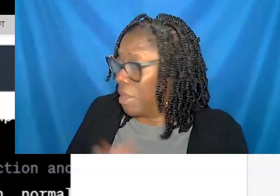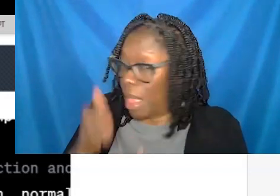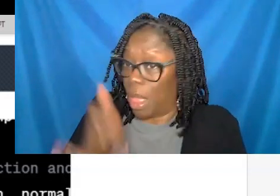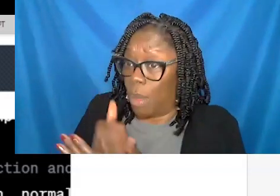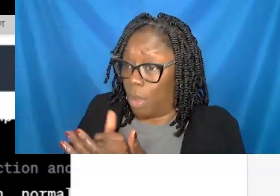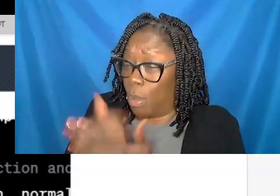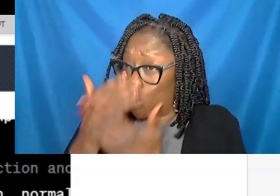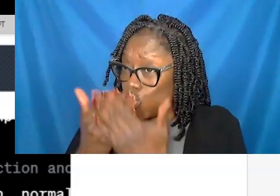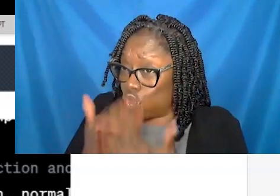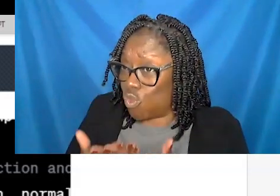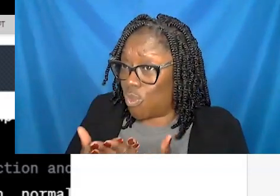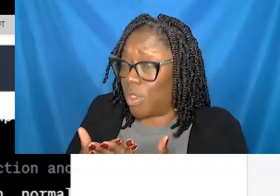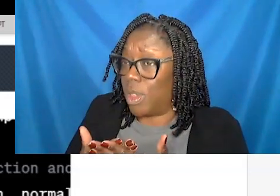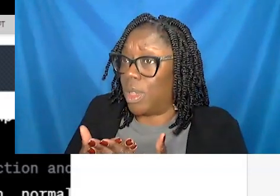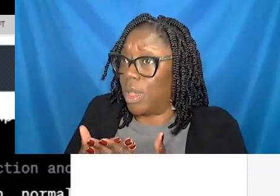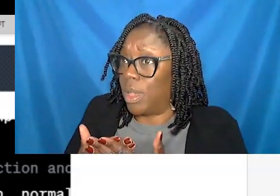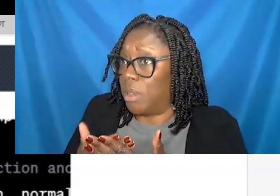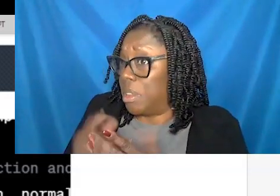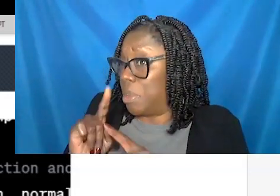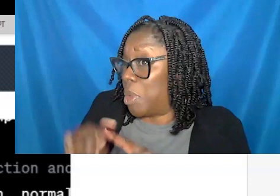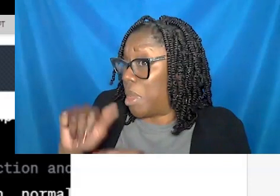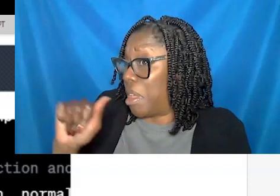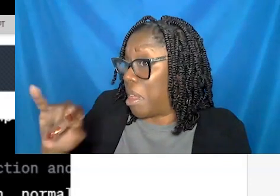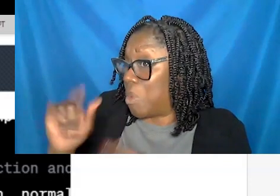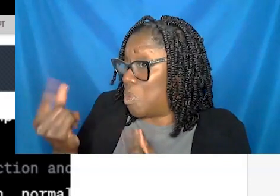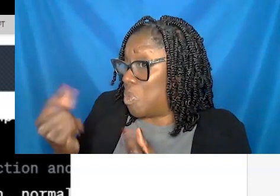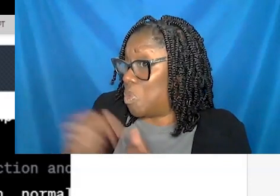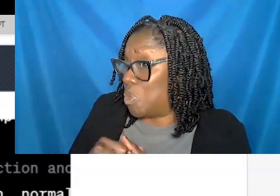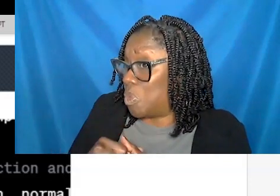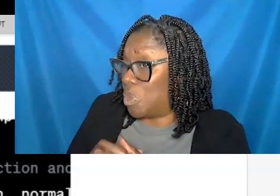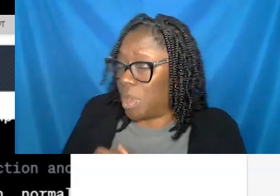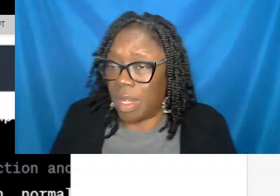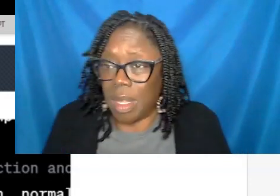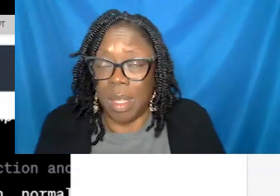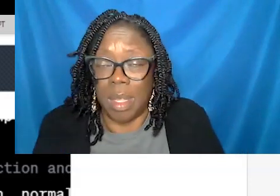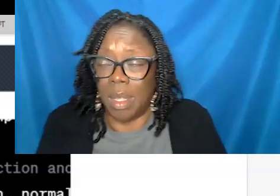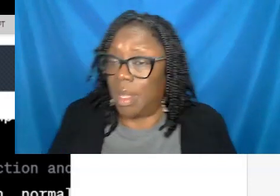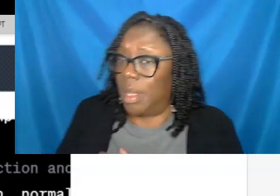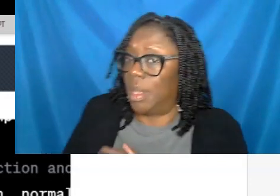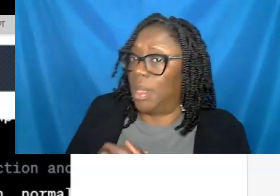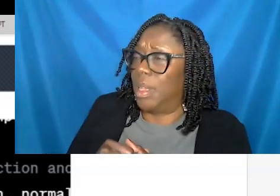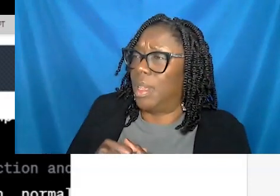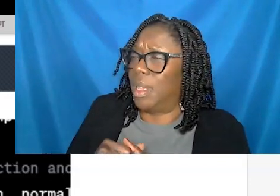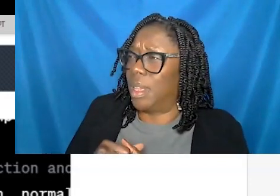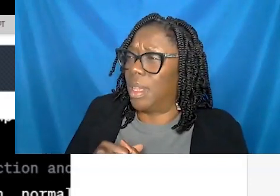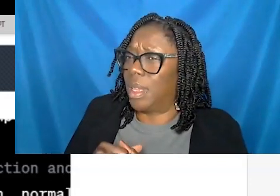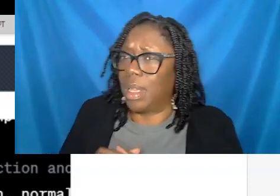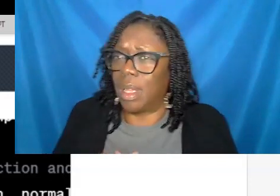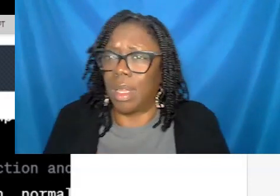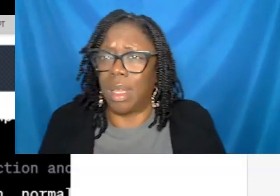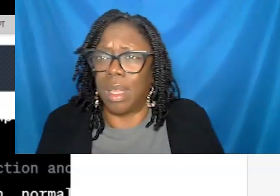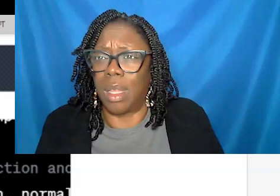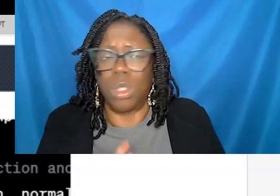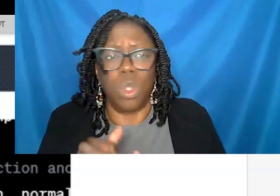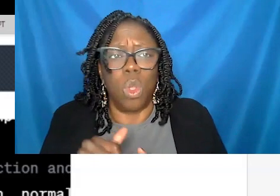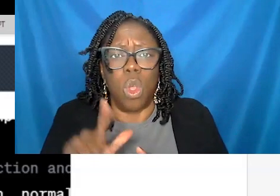improve that prompt better than what the AI itself is outputting. So we want to make sure we have, Yeah, Lauren's going to jump on real